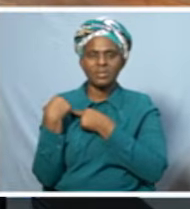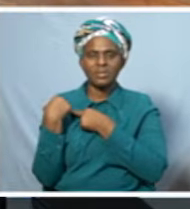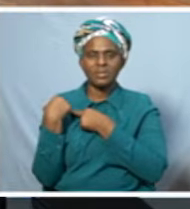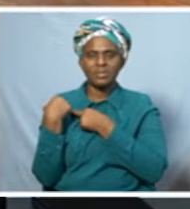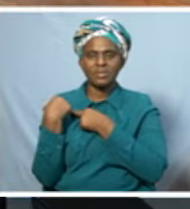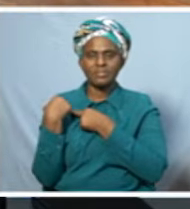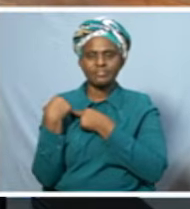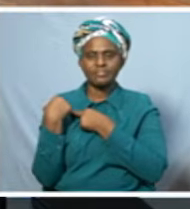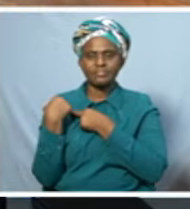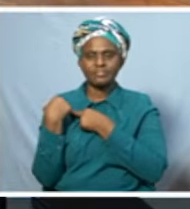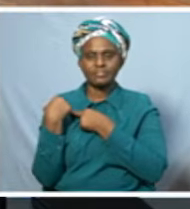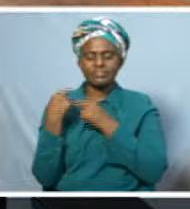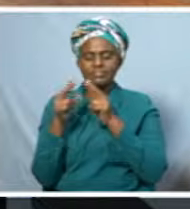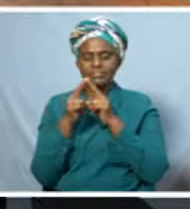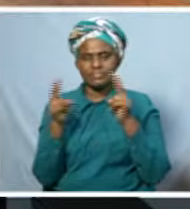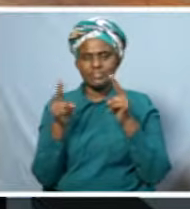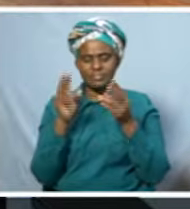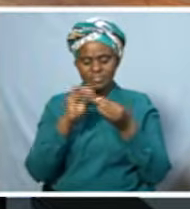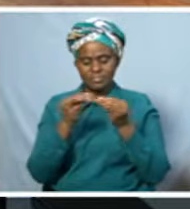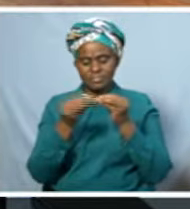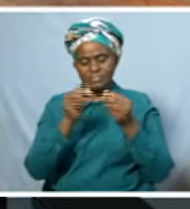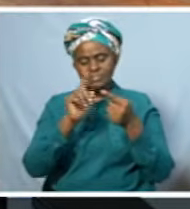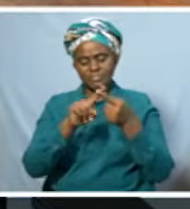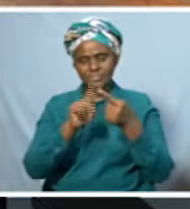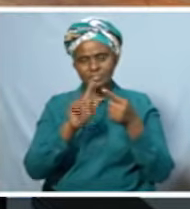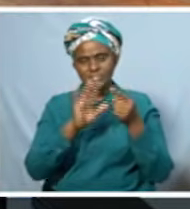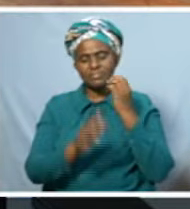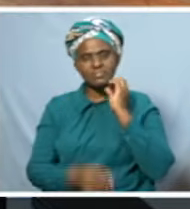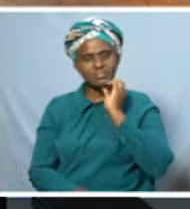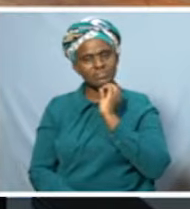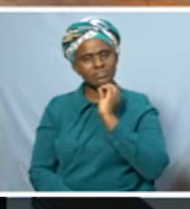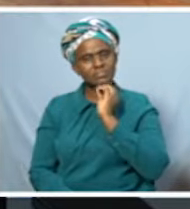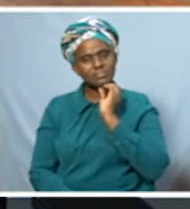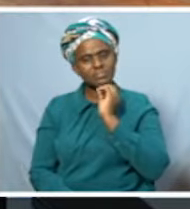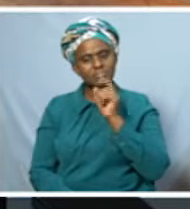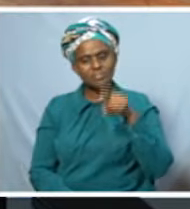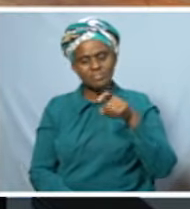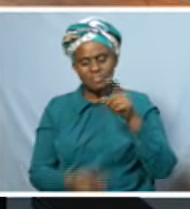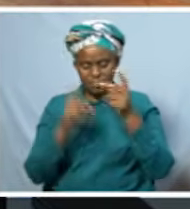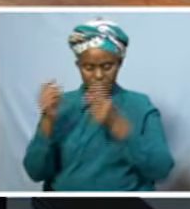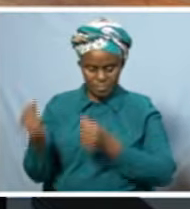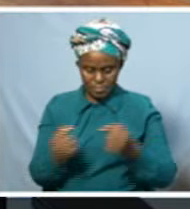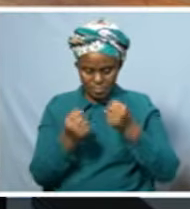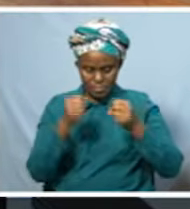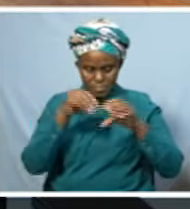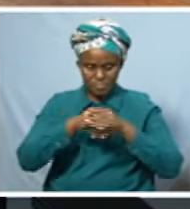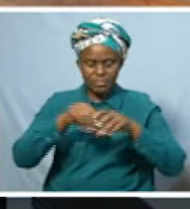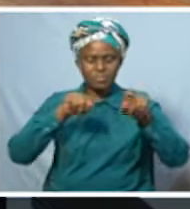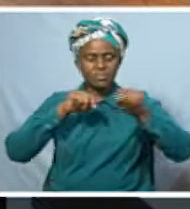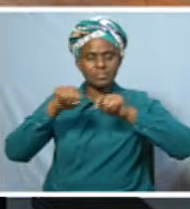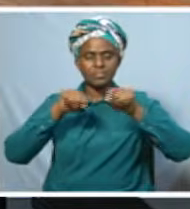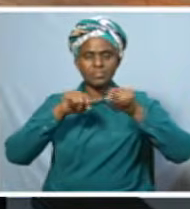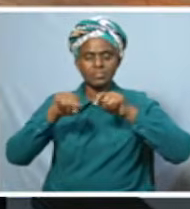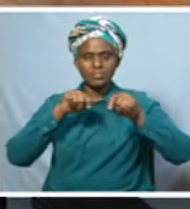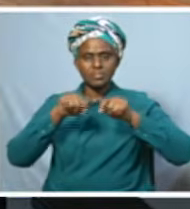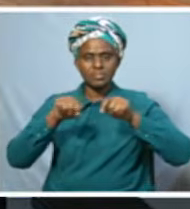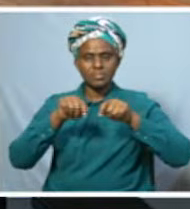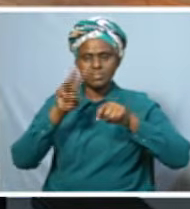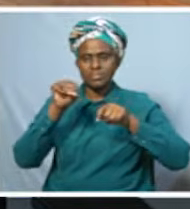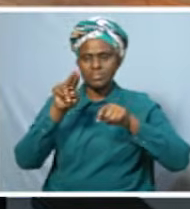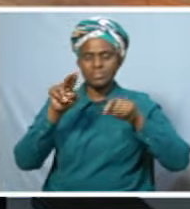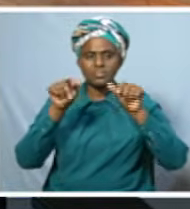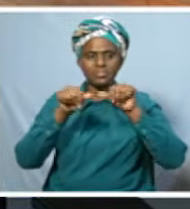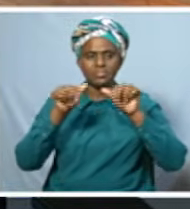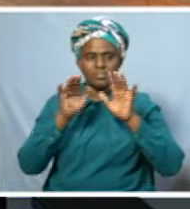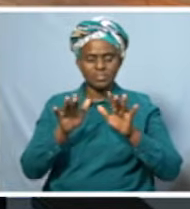news are collected. So number one, you need to strengthen internal controls. Mr.